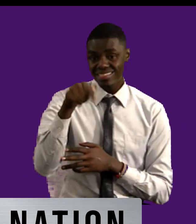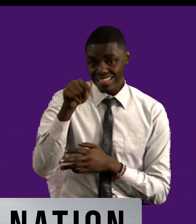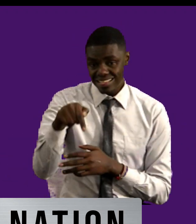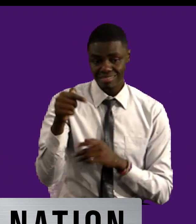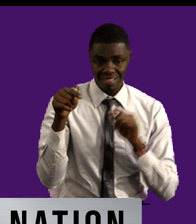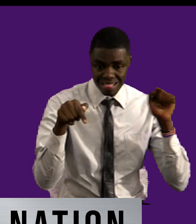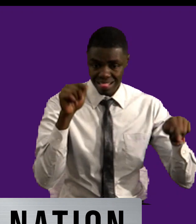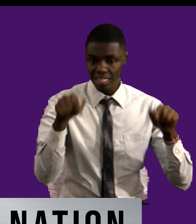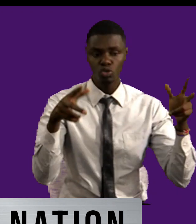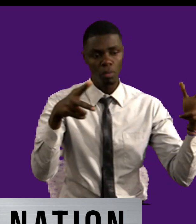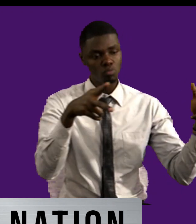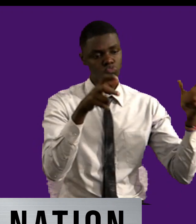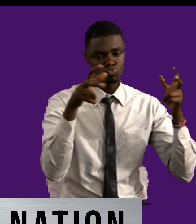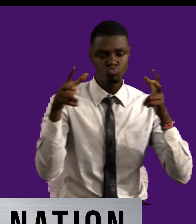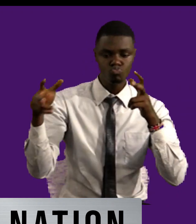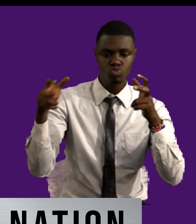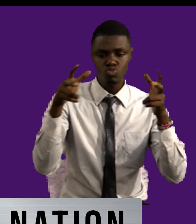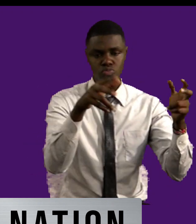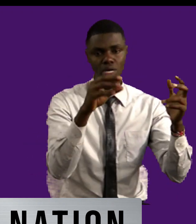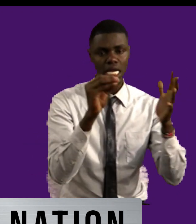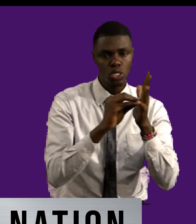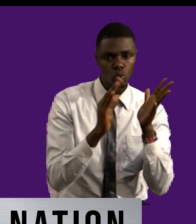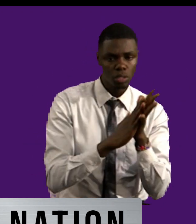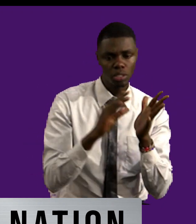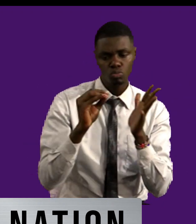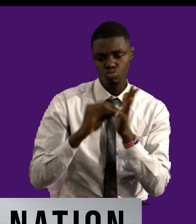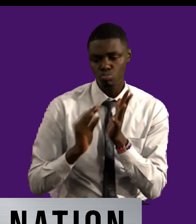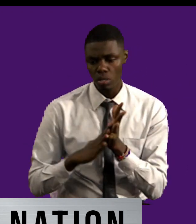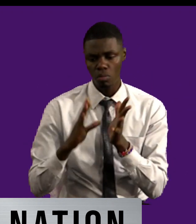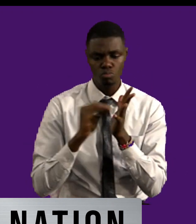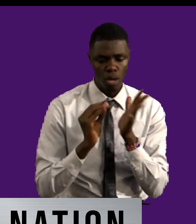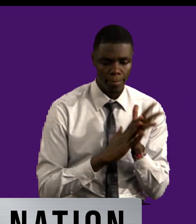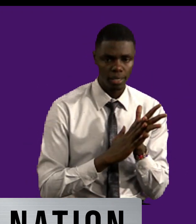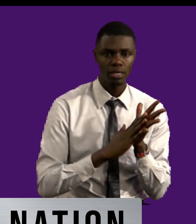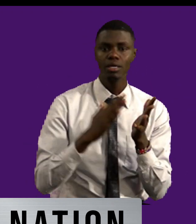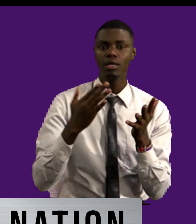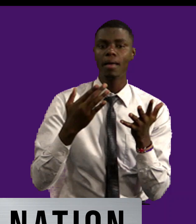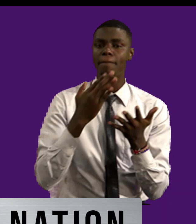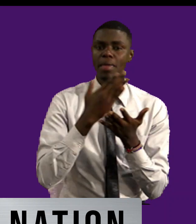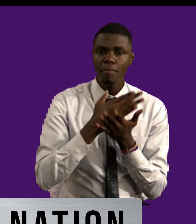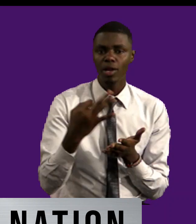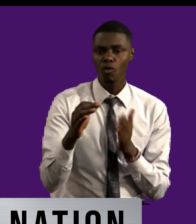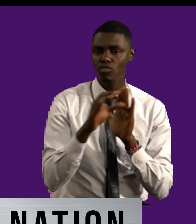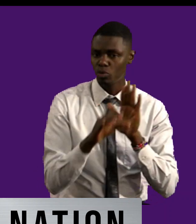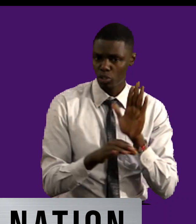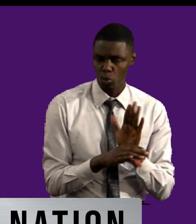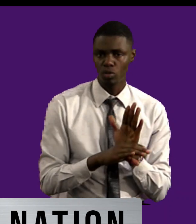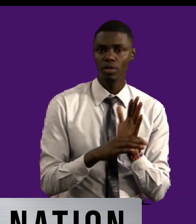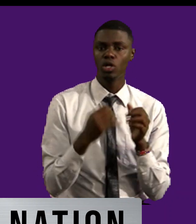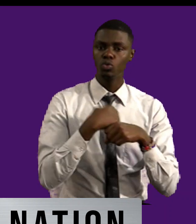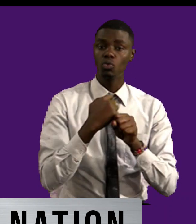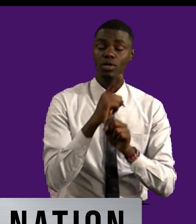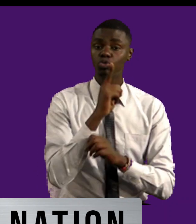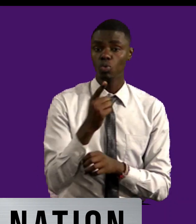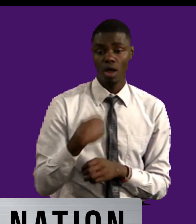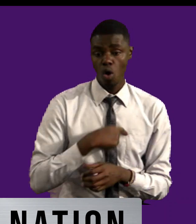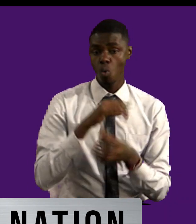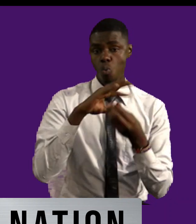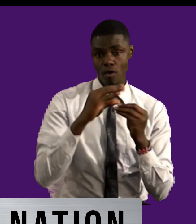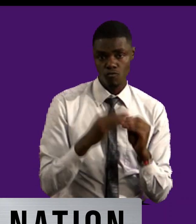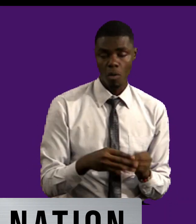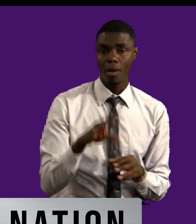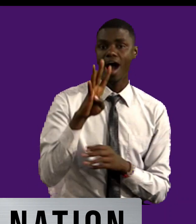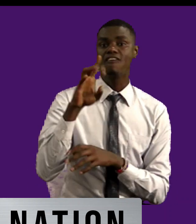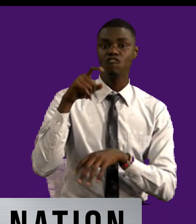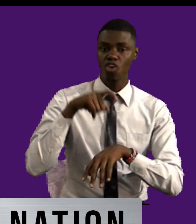be captured and documented, be part of the constitution, to ensure that we form a